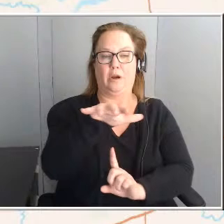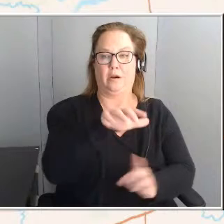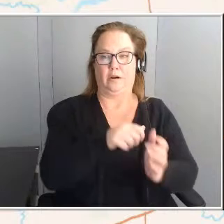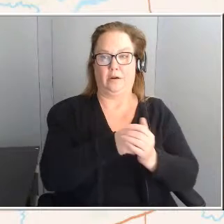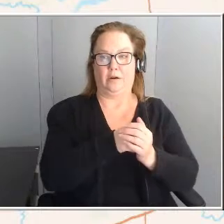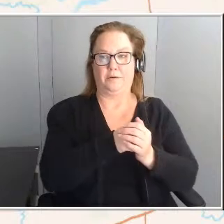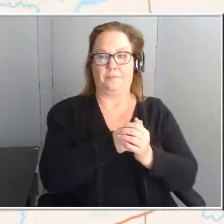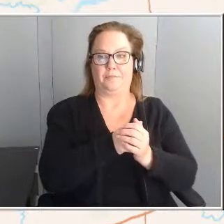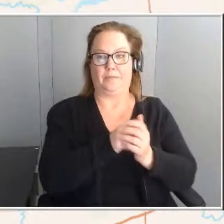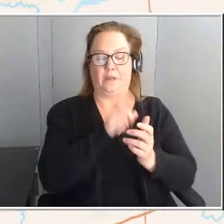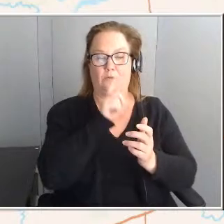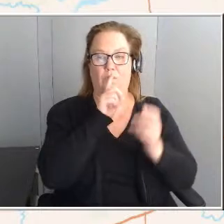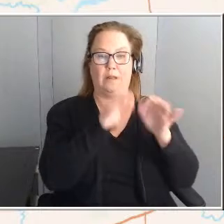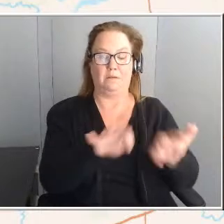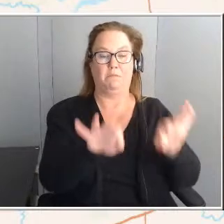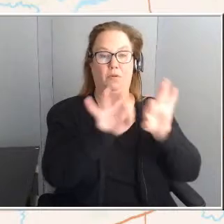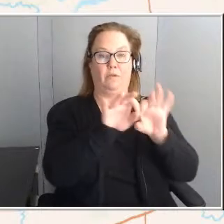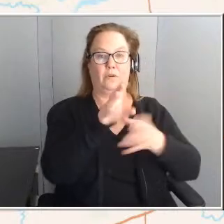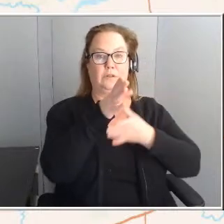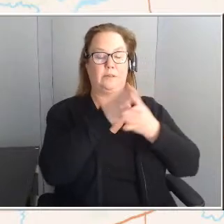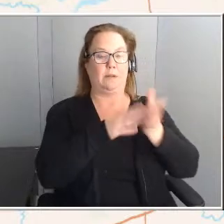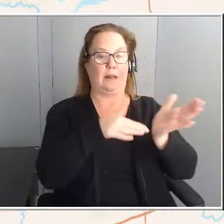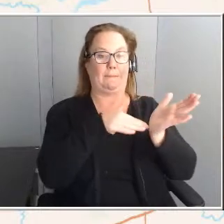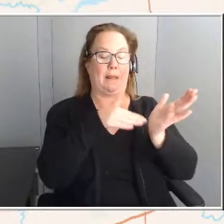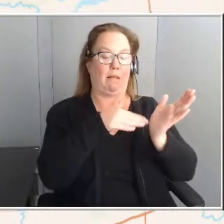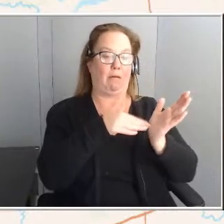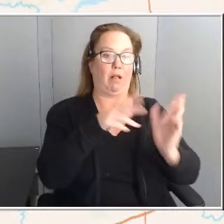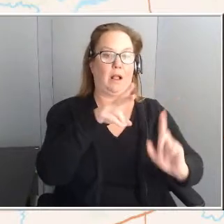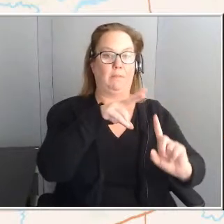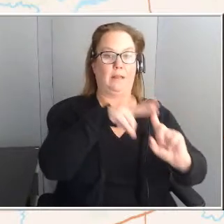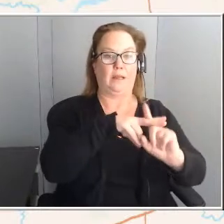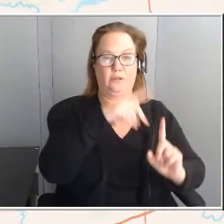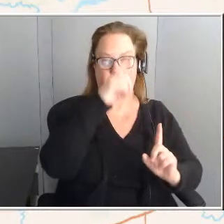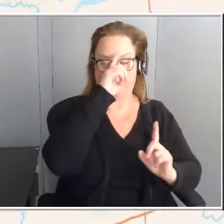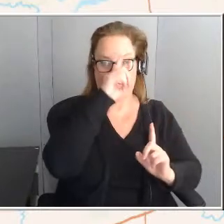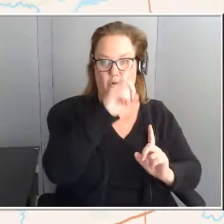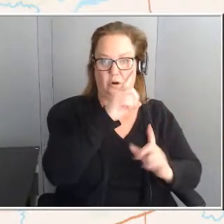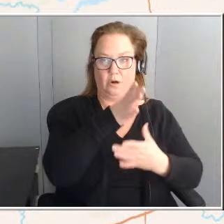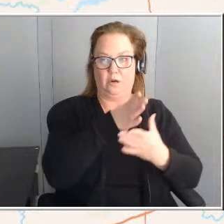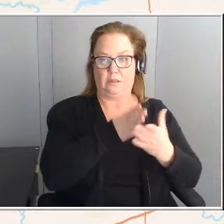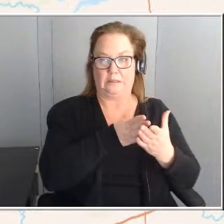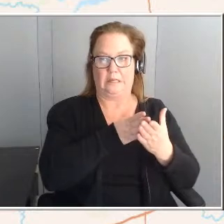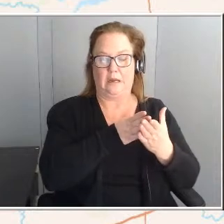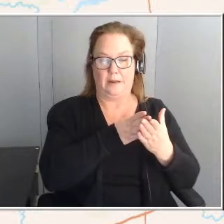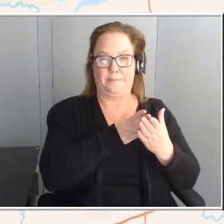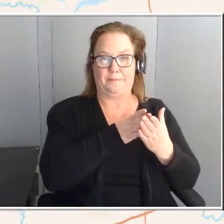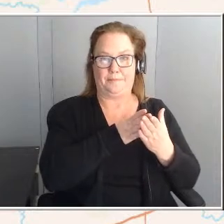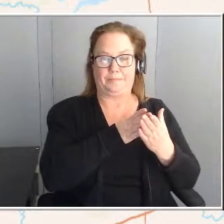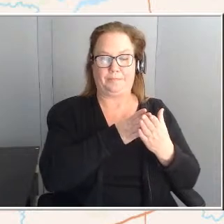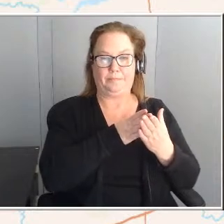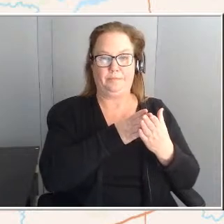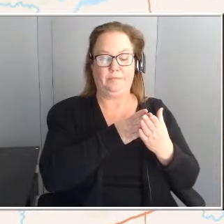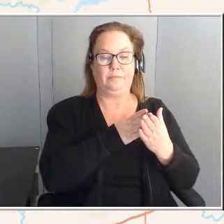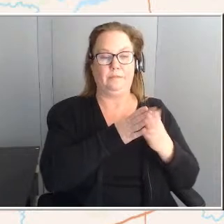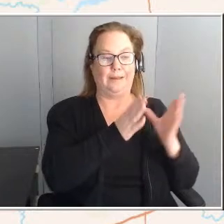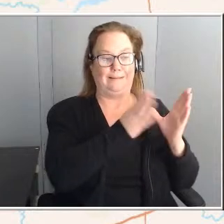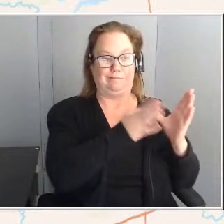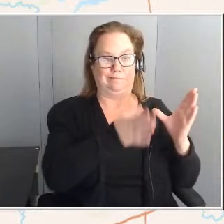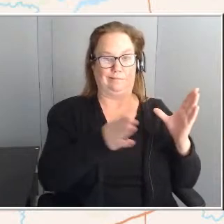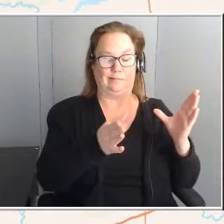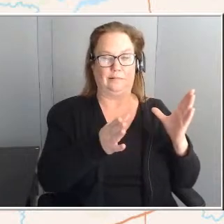this is actually very relevant for some kind of medical applications. For instance, some of these lineages are